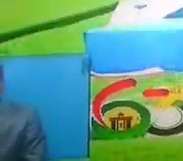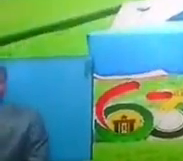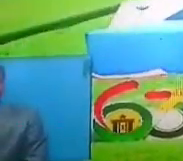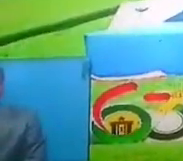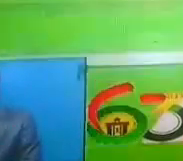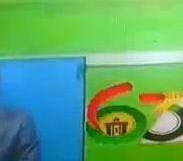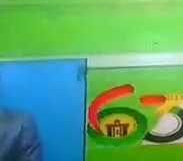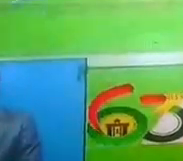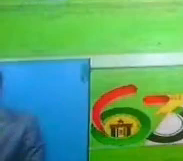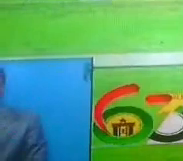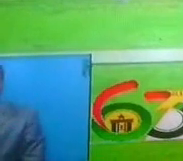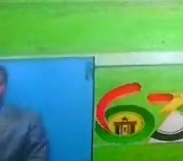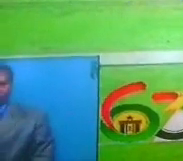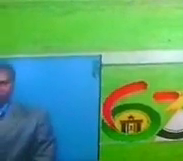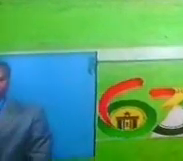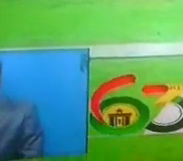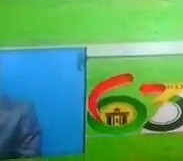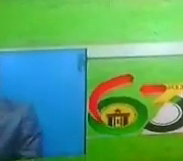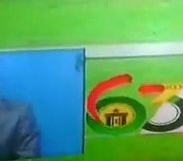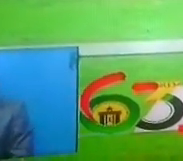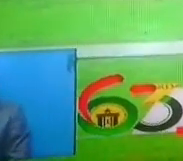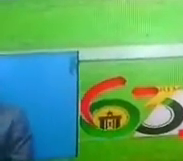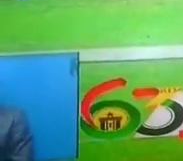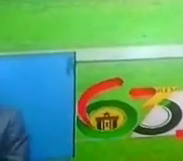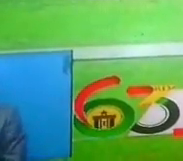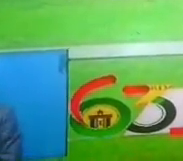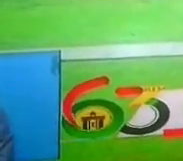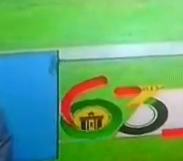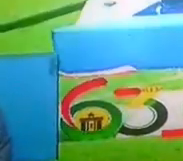for somersault over him.